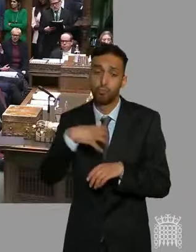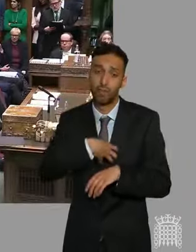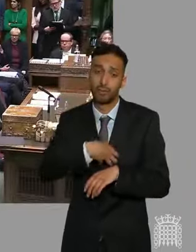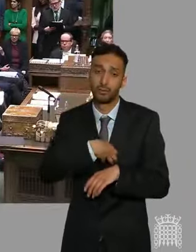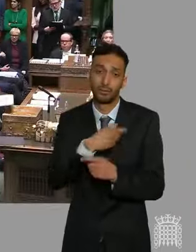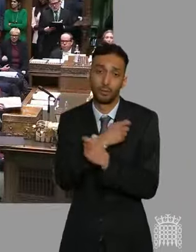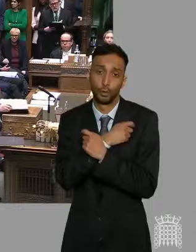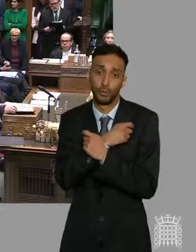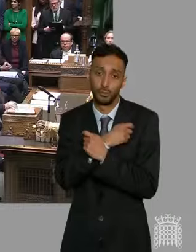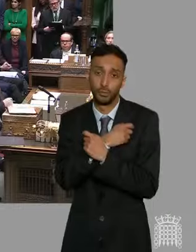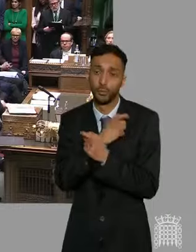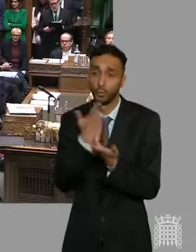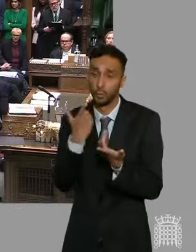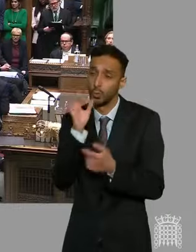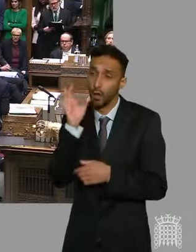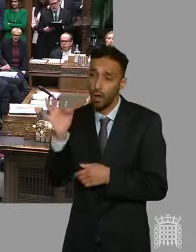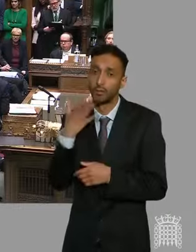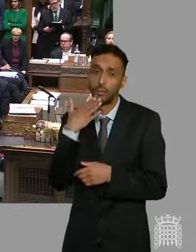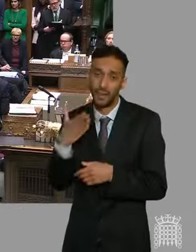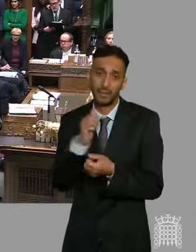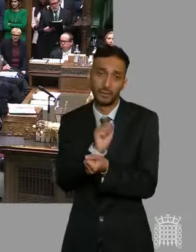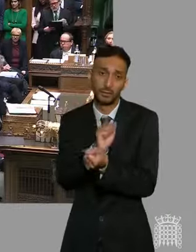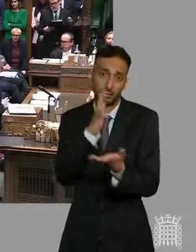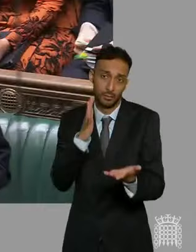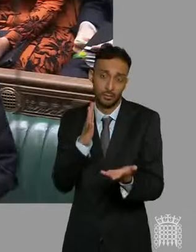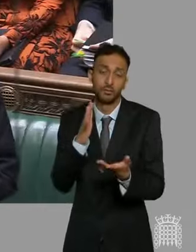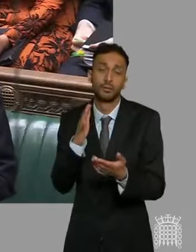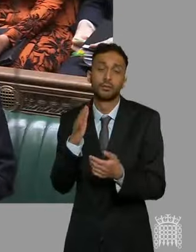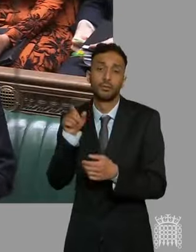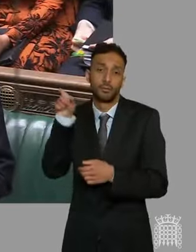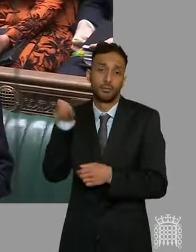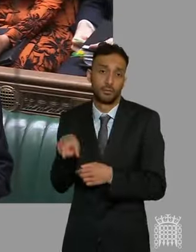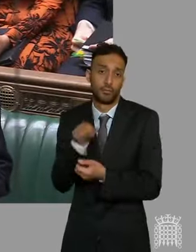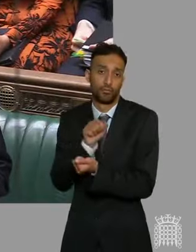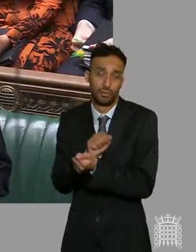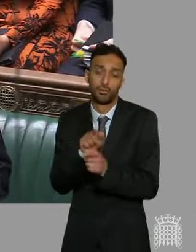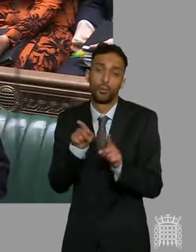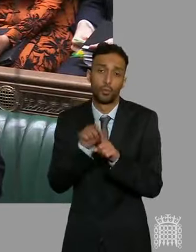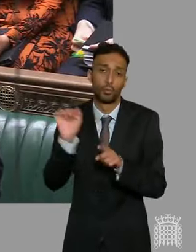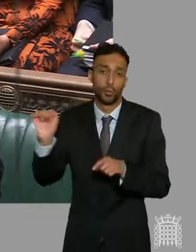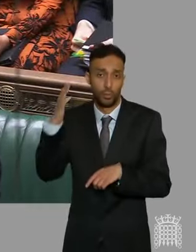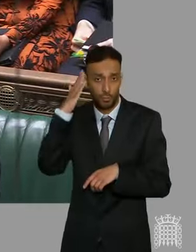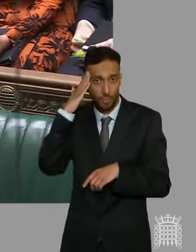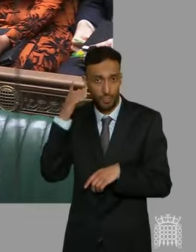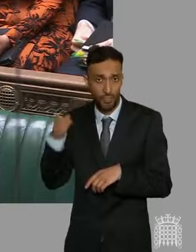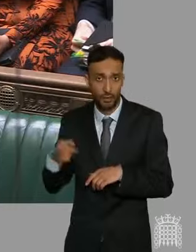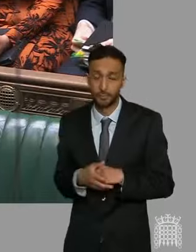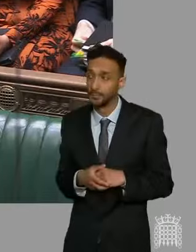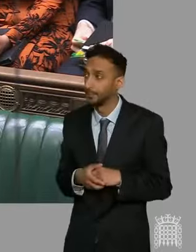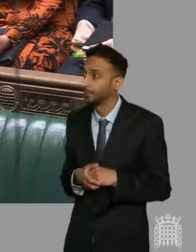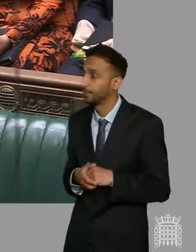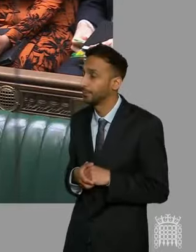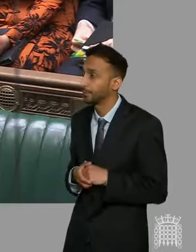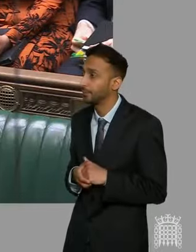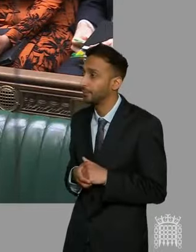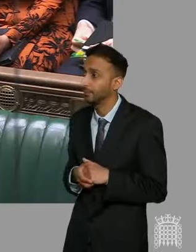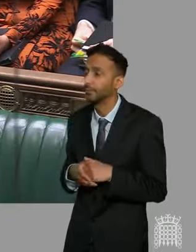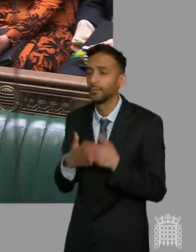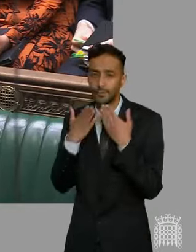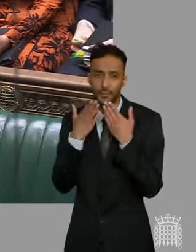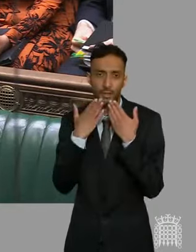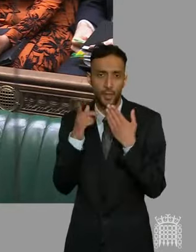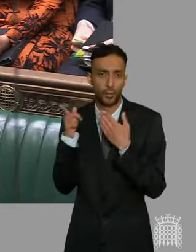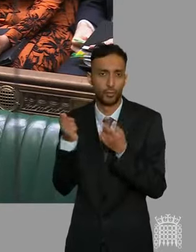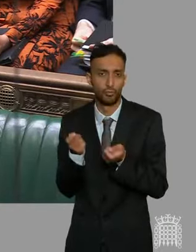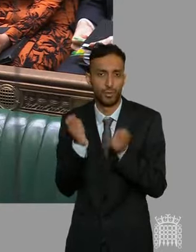Minister. Well, I thank him for raising this really important case, and as he says, I did meet